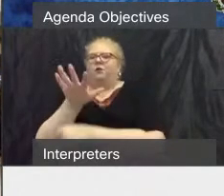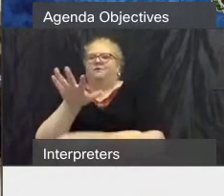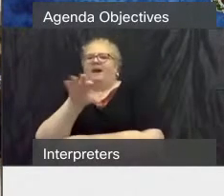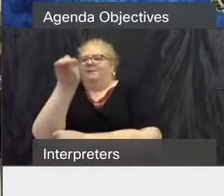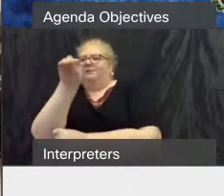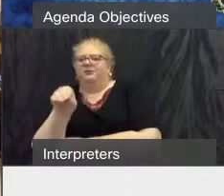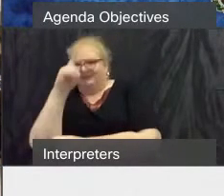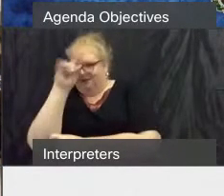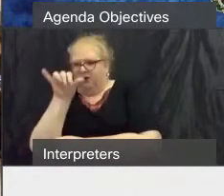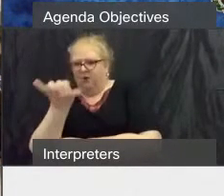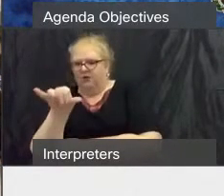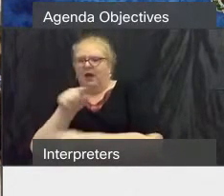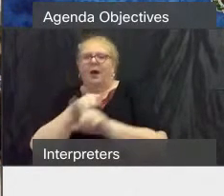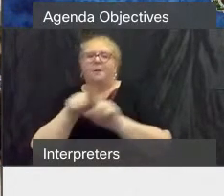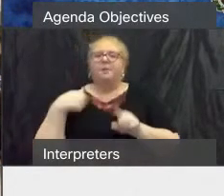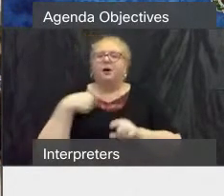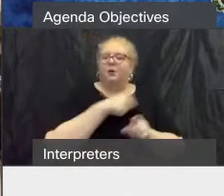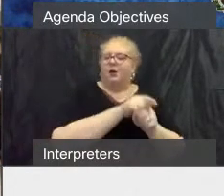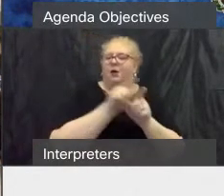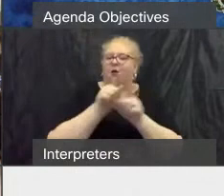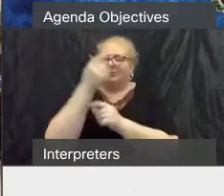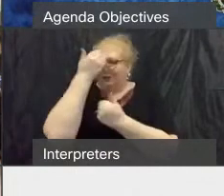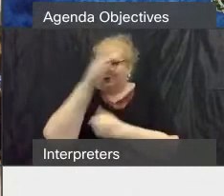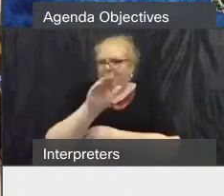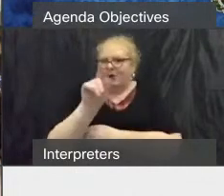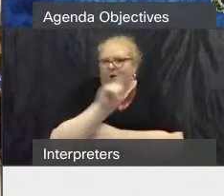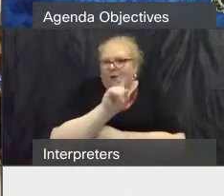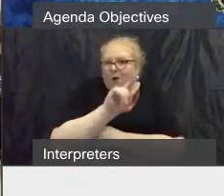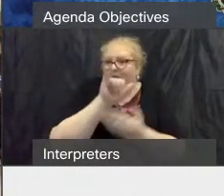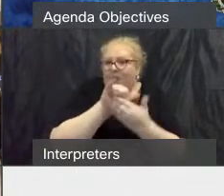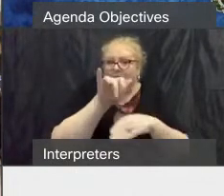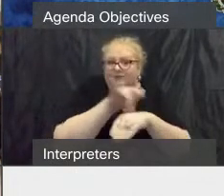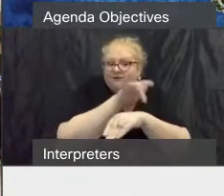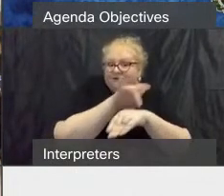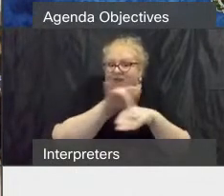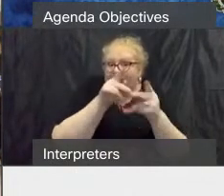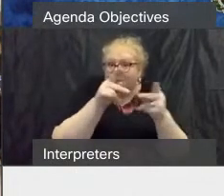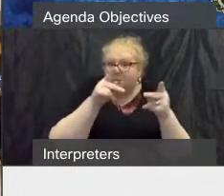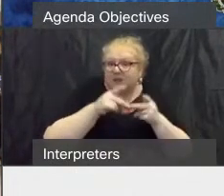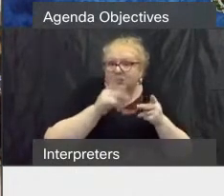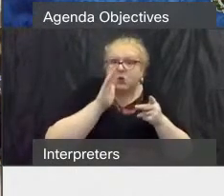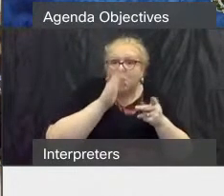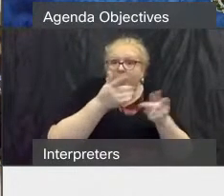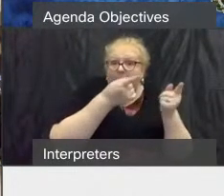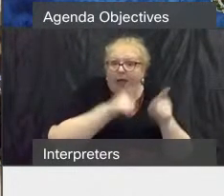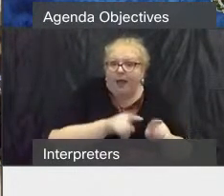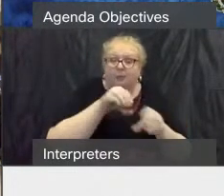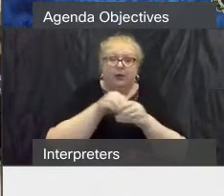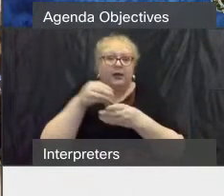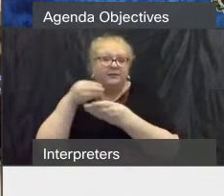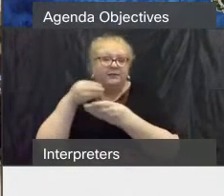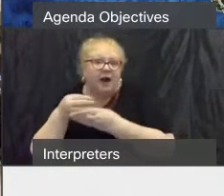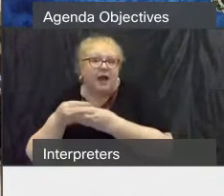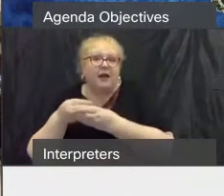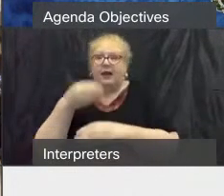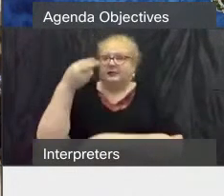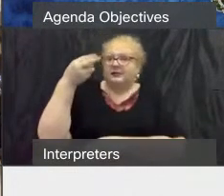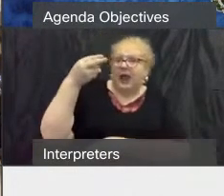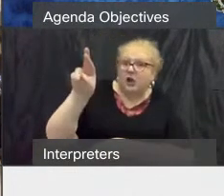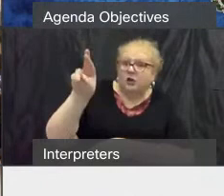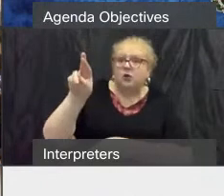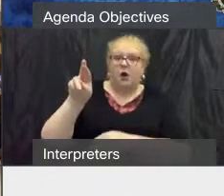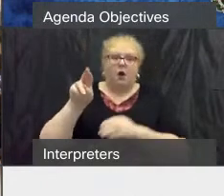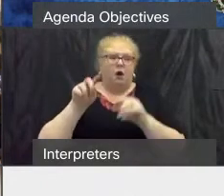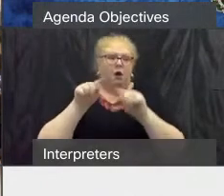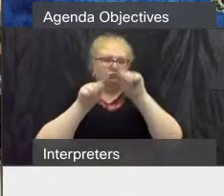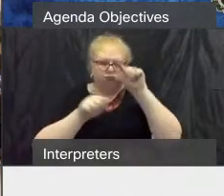we don't know where those vacant positions are going to occur, we don't know if there's going to be a vacancy in finance or in HR or when